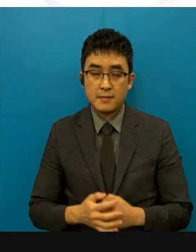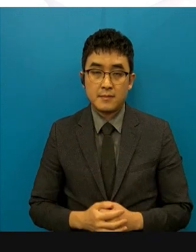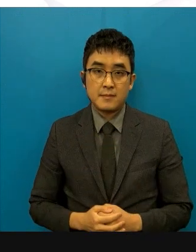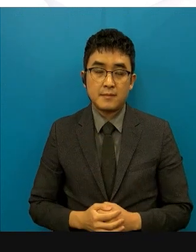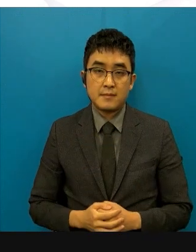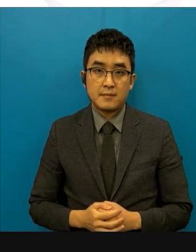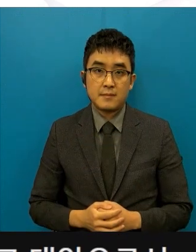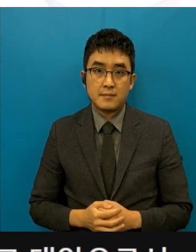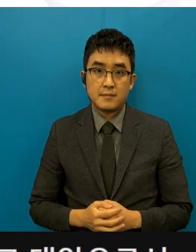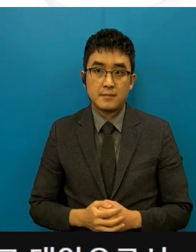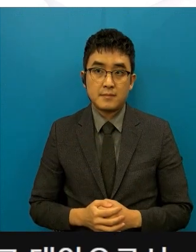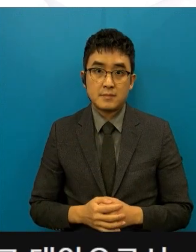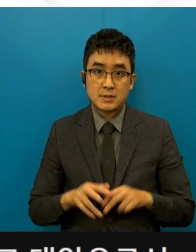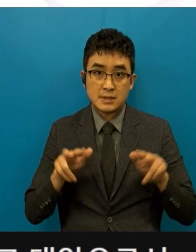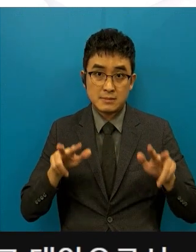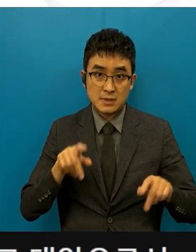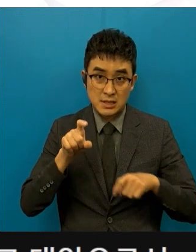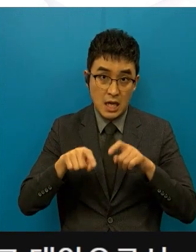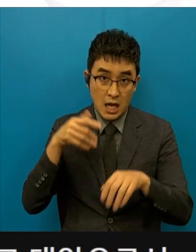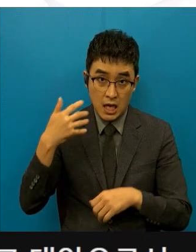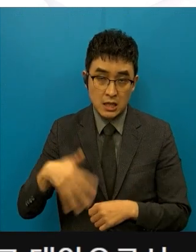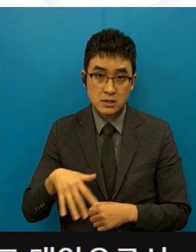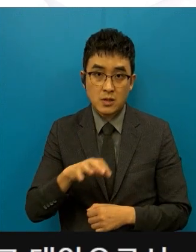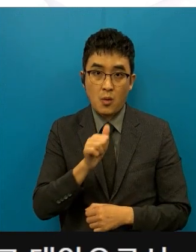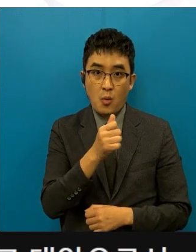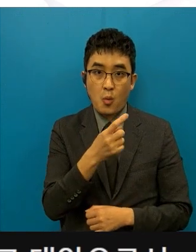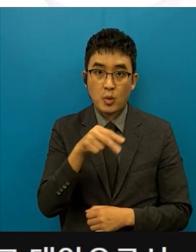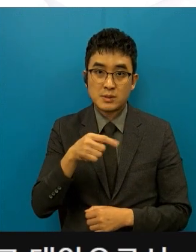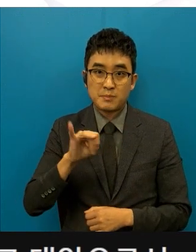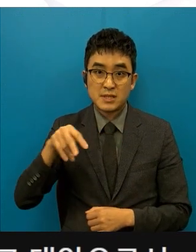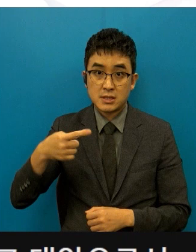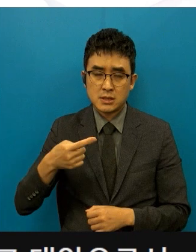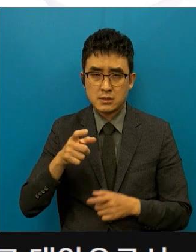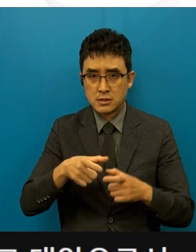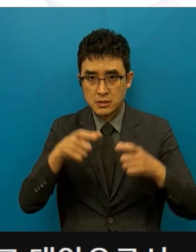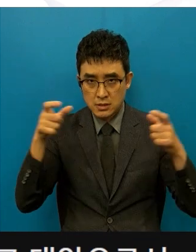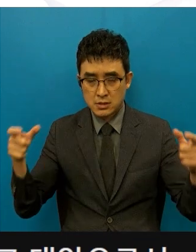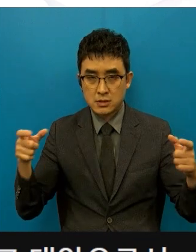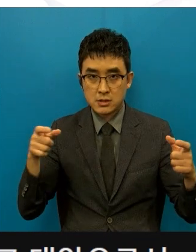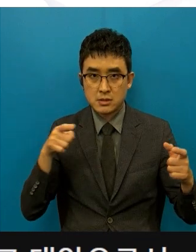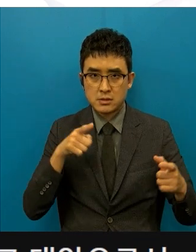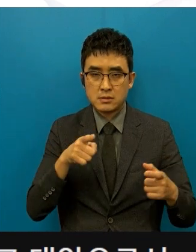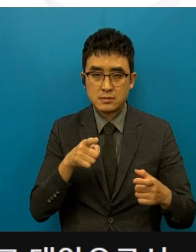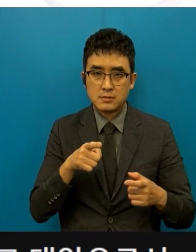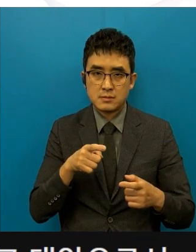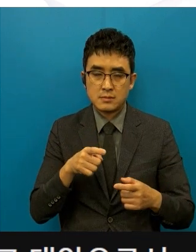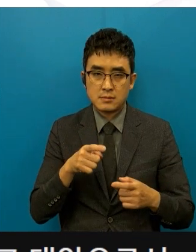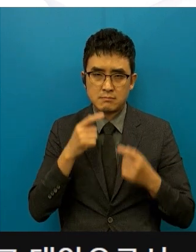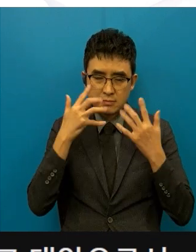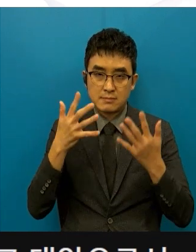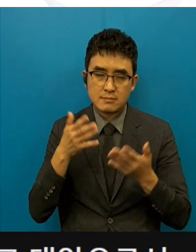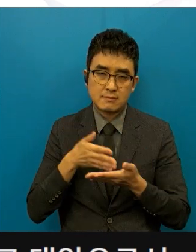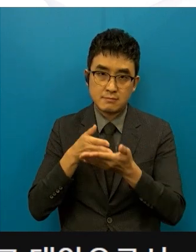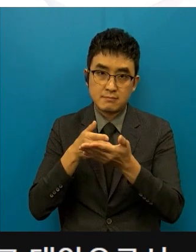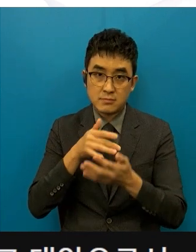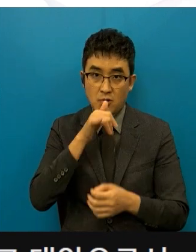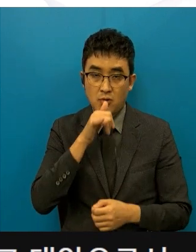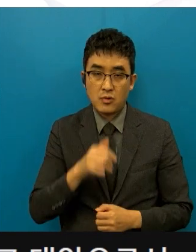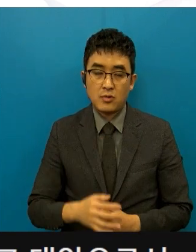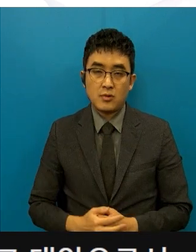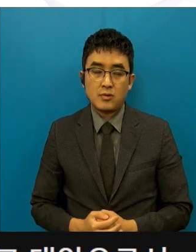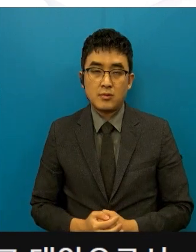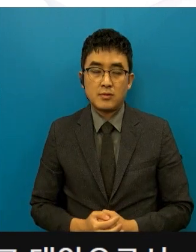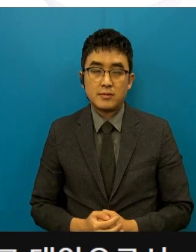substantialization of services have faced difficulties because of positive policies that